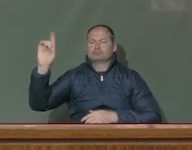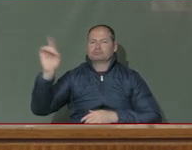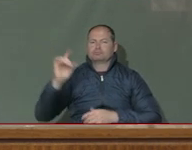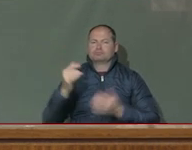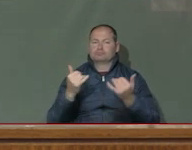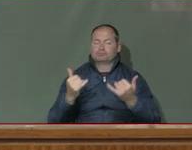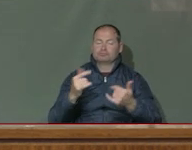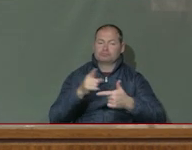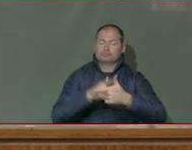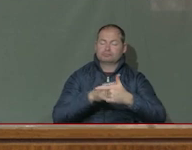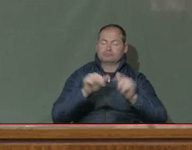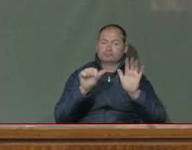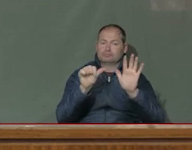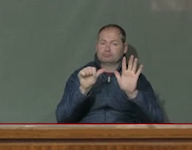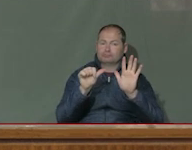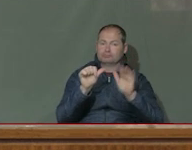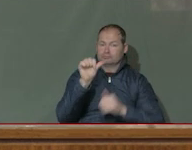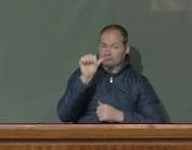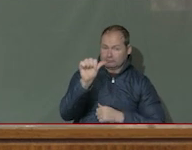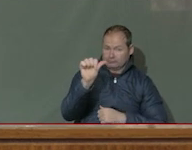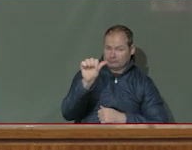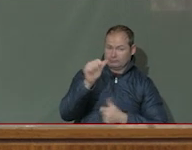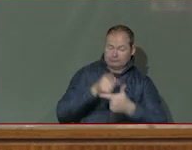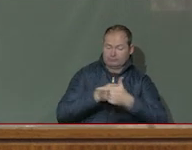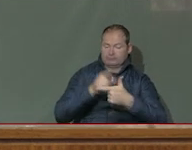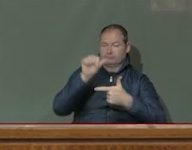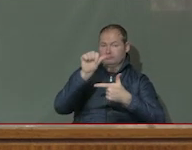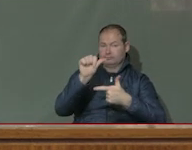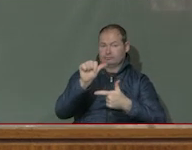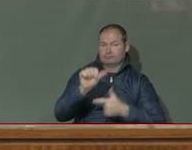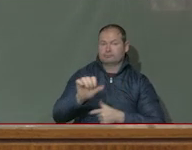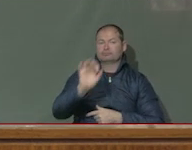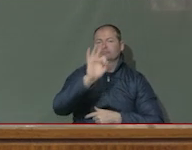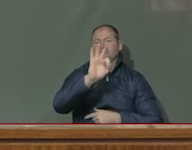A is equal to